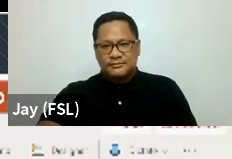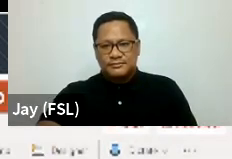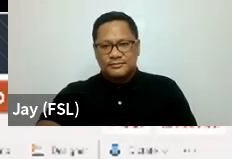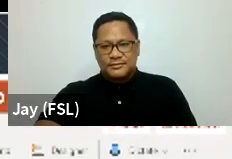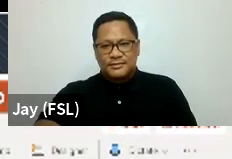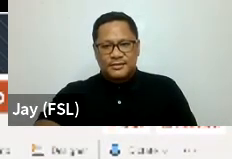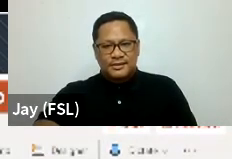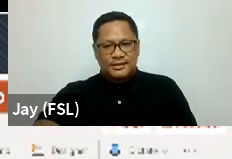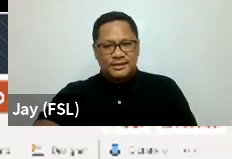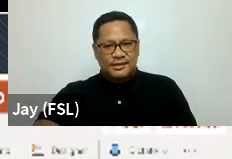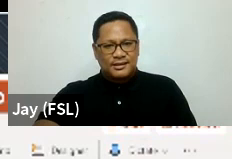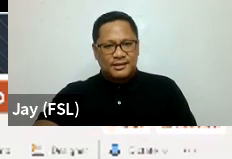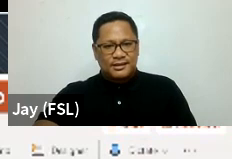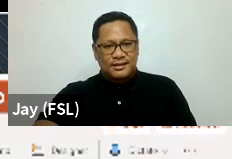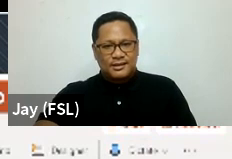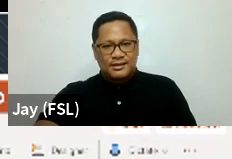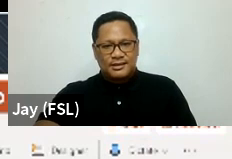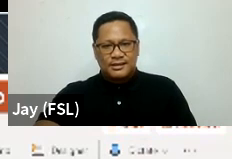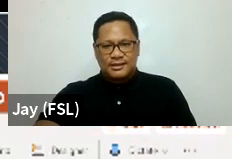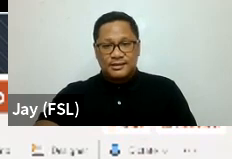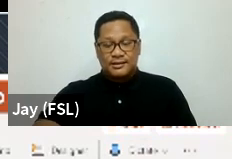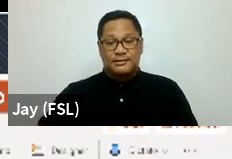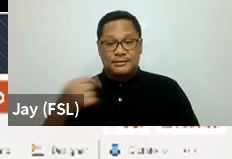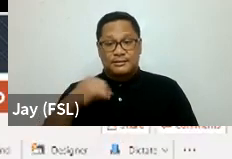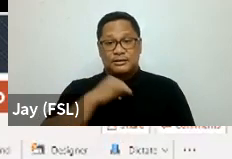Ayan. So this is our topic.